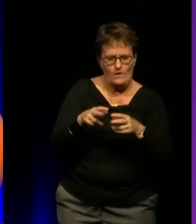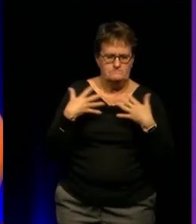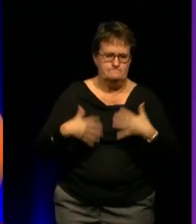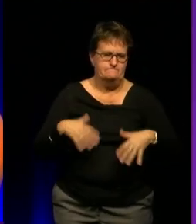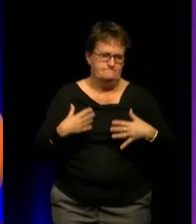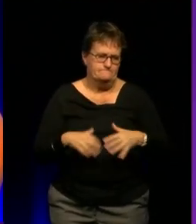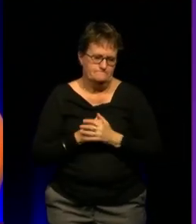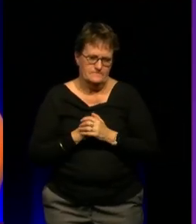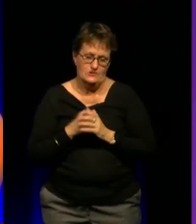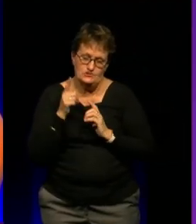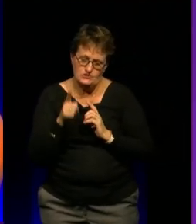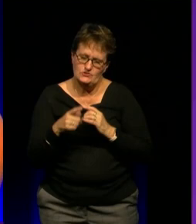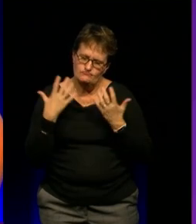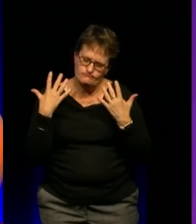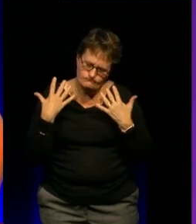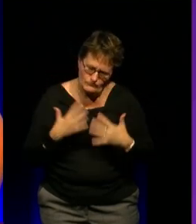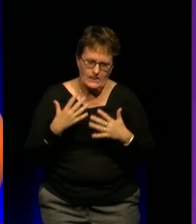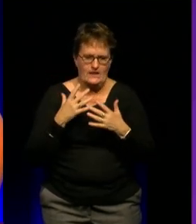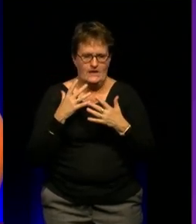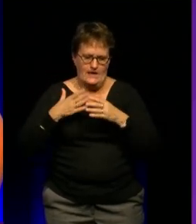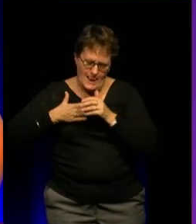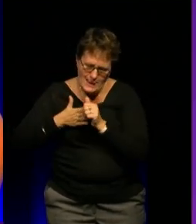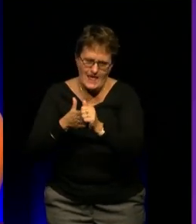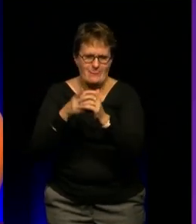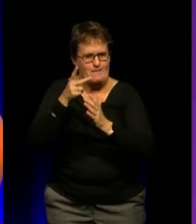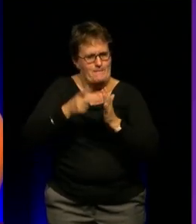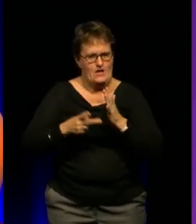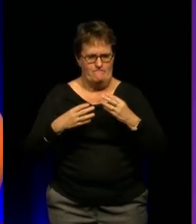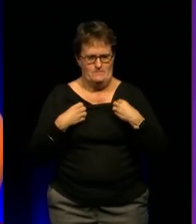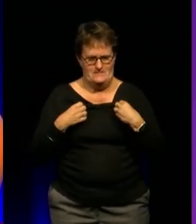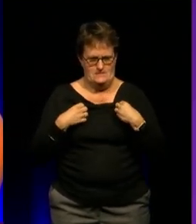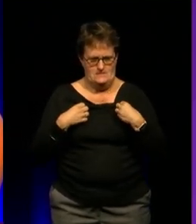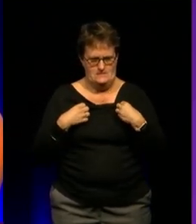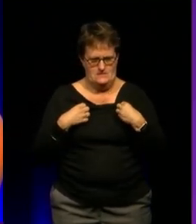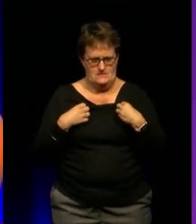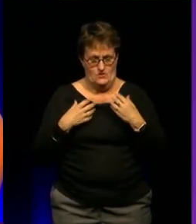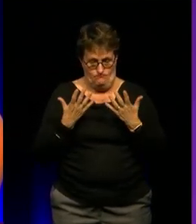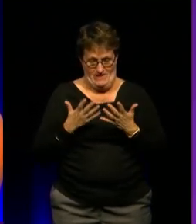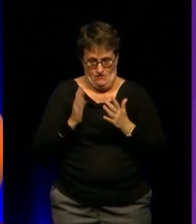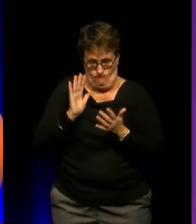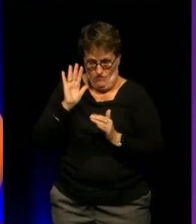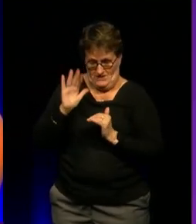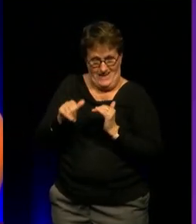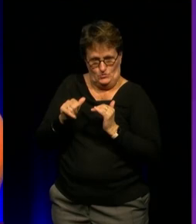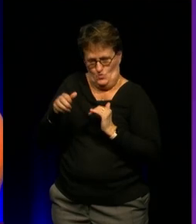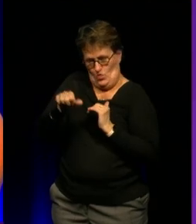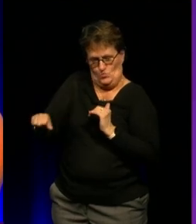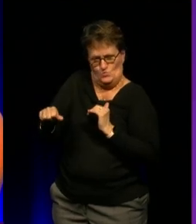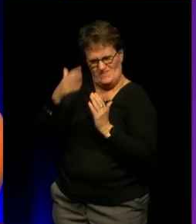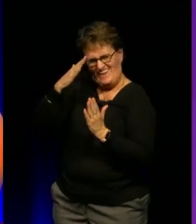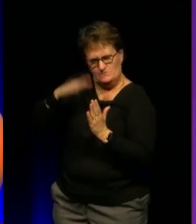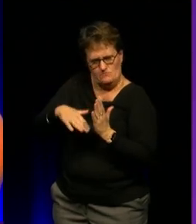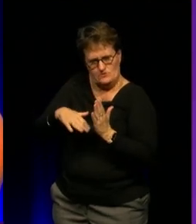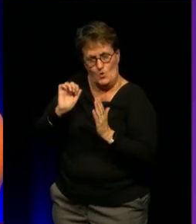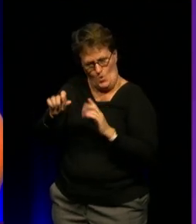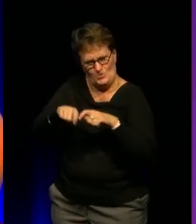pivotal. She's really led that bit. Indeed, all the way down to that user experience, she and her team have led that. So